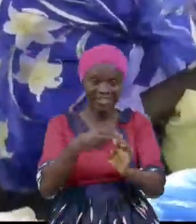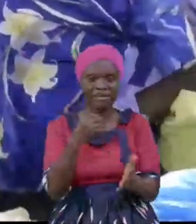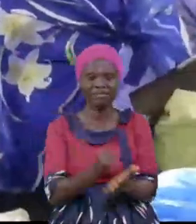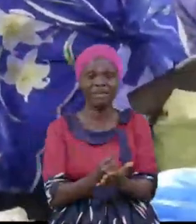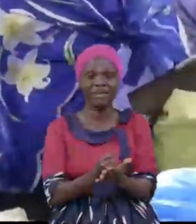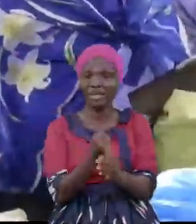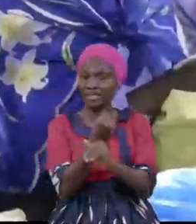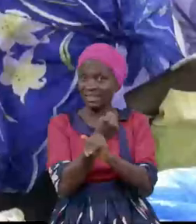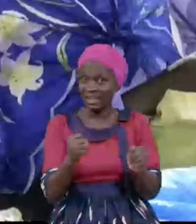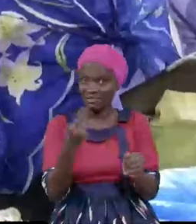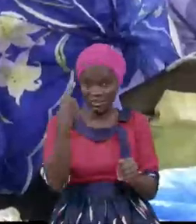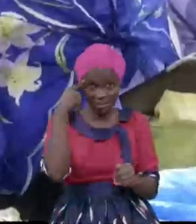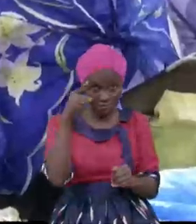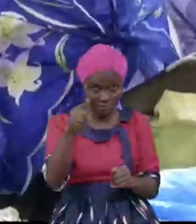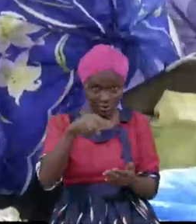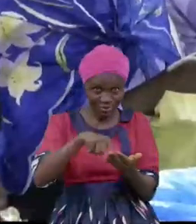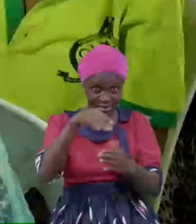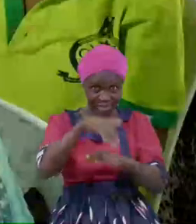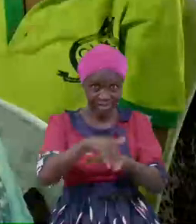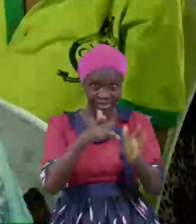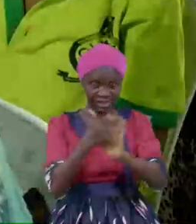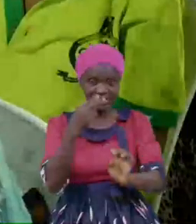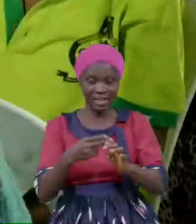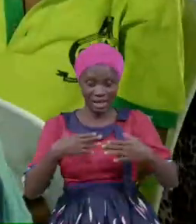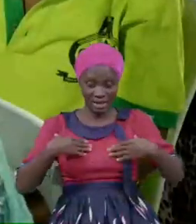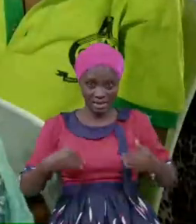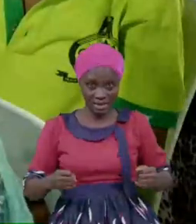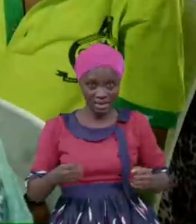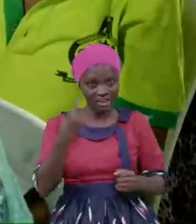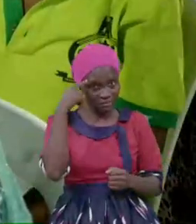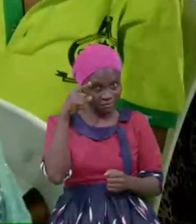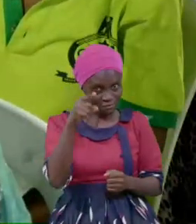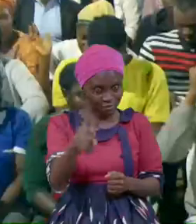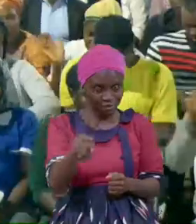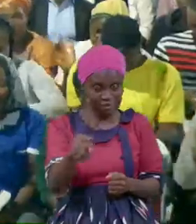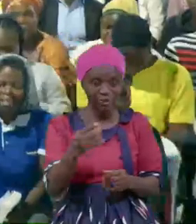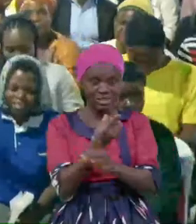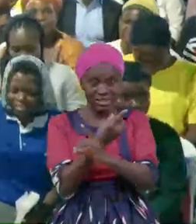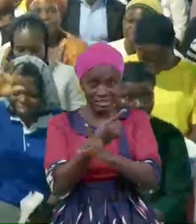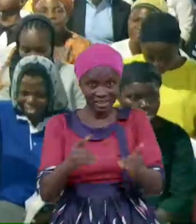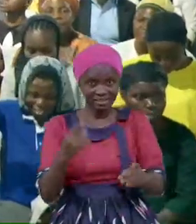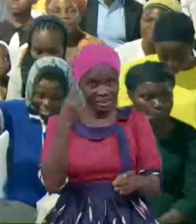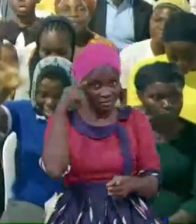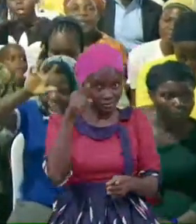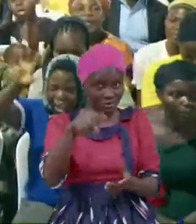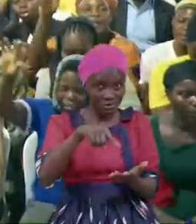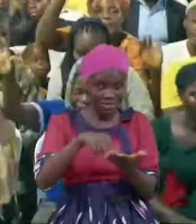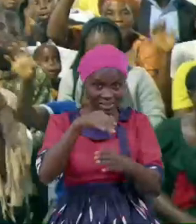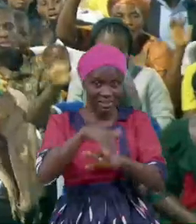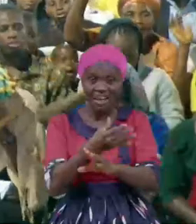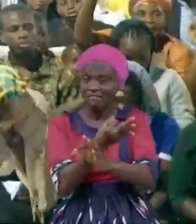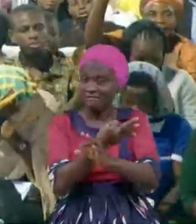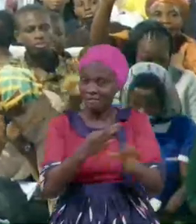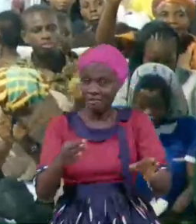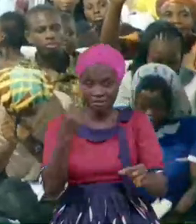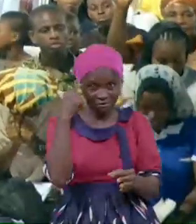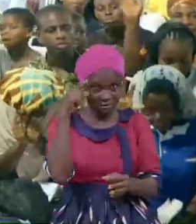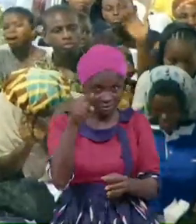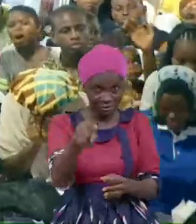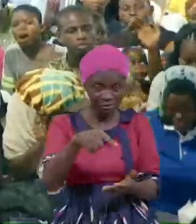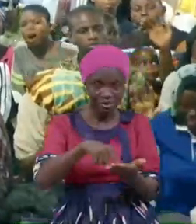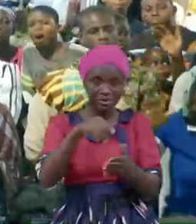tonight. Healing tonight. Deliverance tonight. Freedom tonight. Can